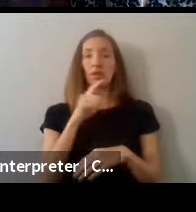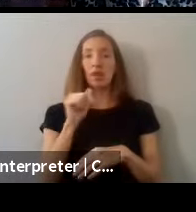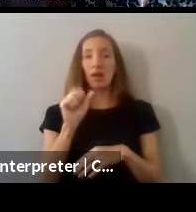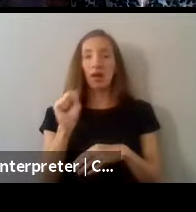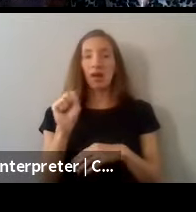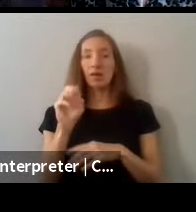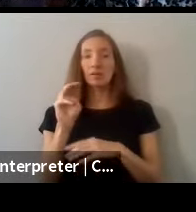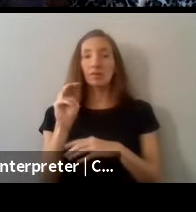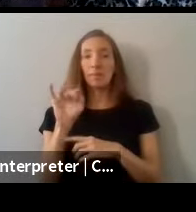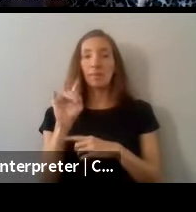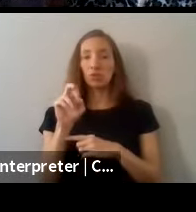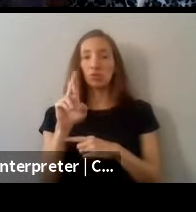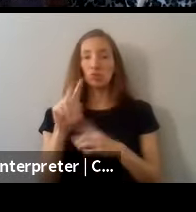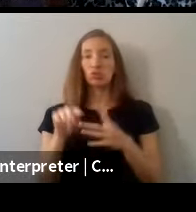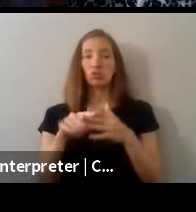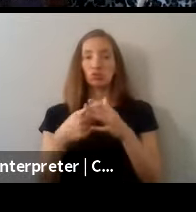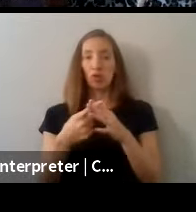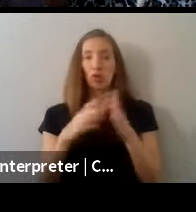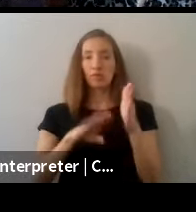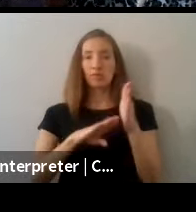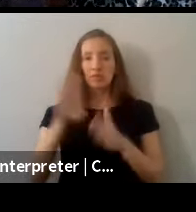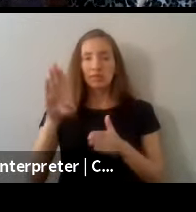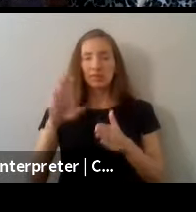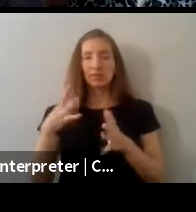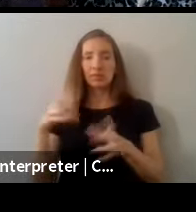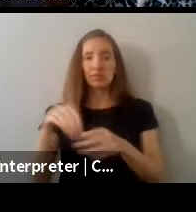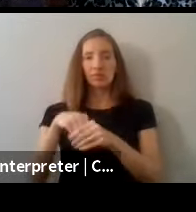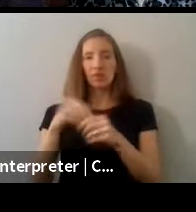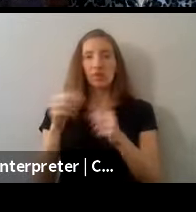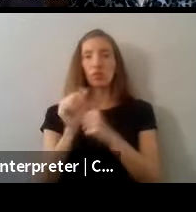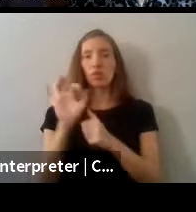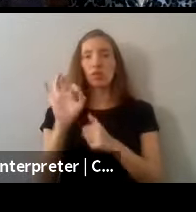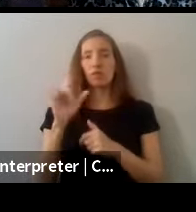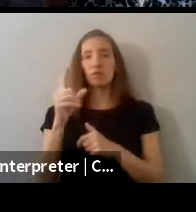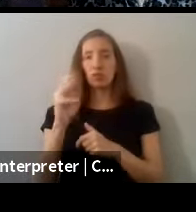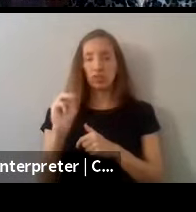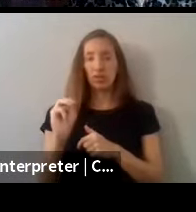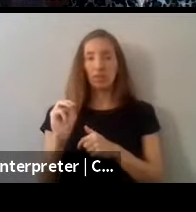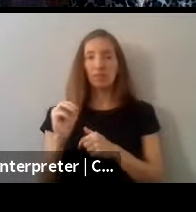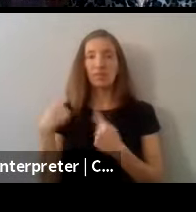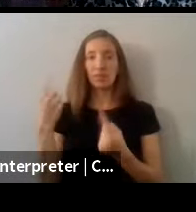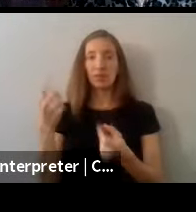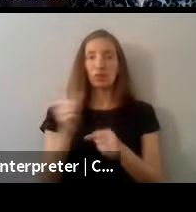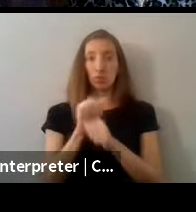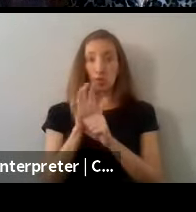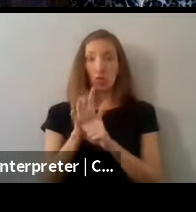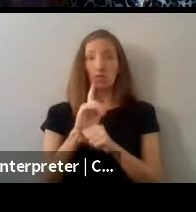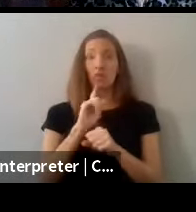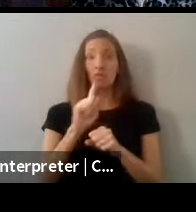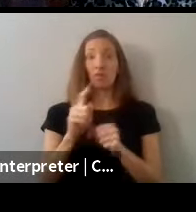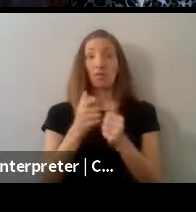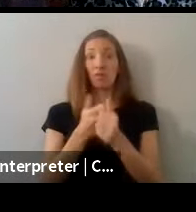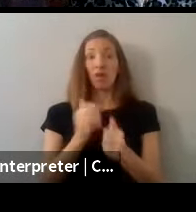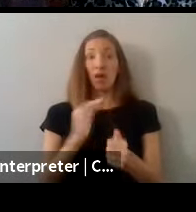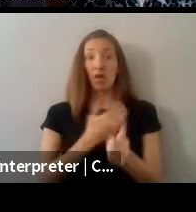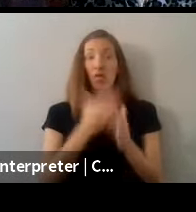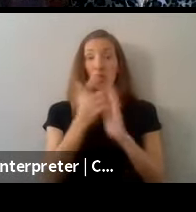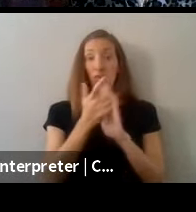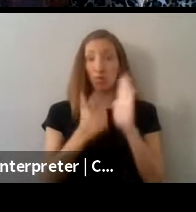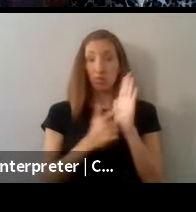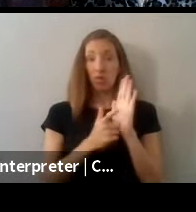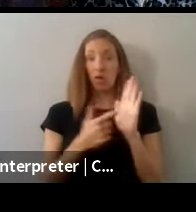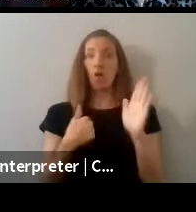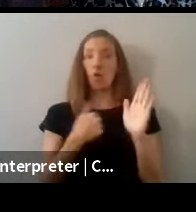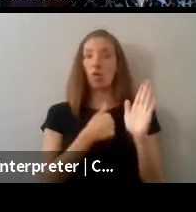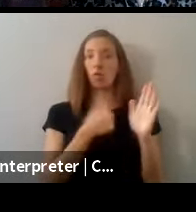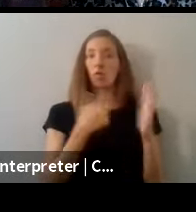intervention on FGM since COVID. The reason being that our law that is very robust, and we are very proud of the fact that we are